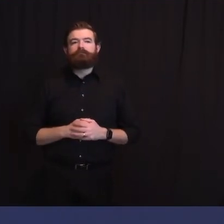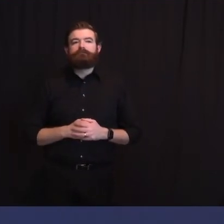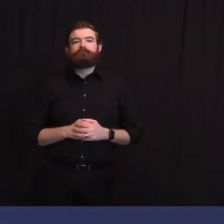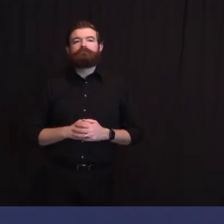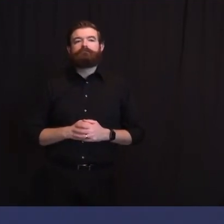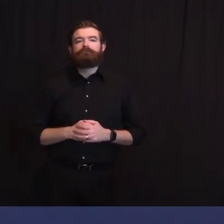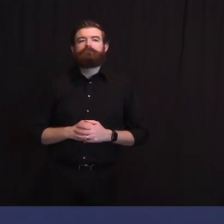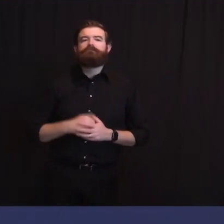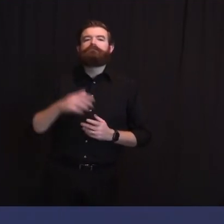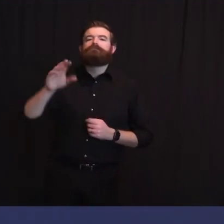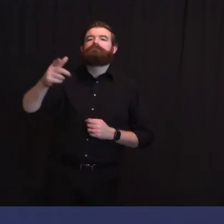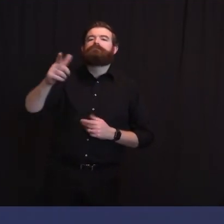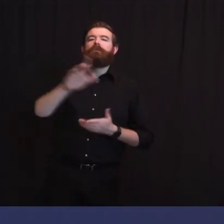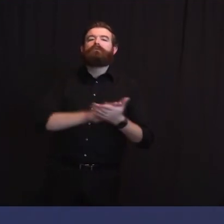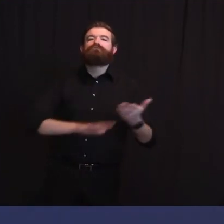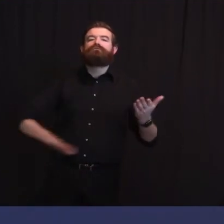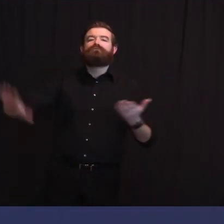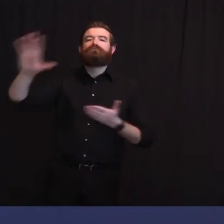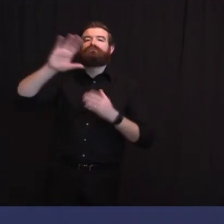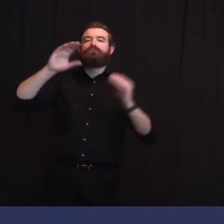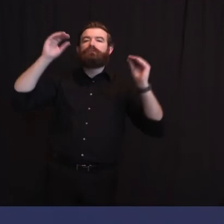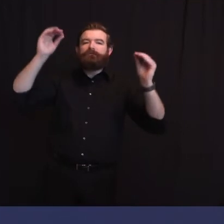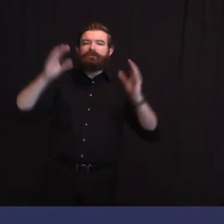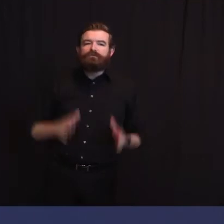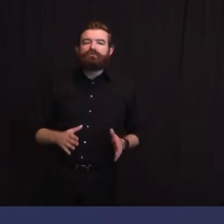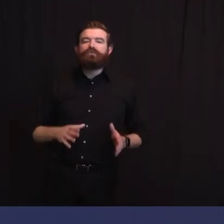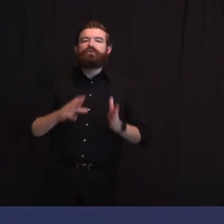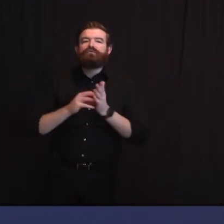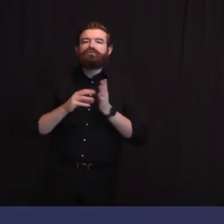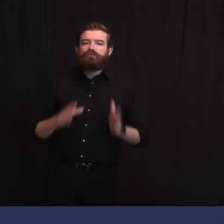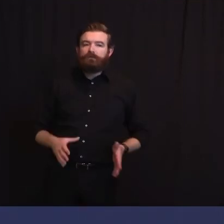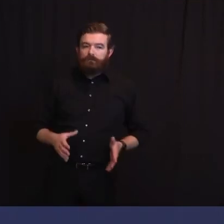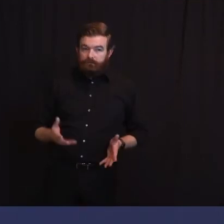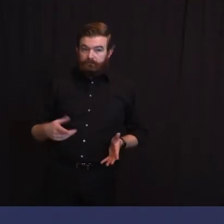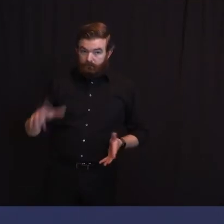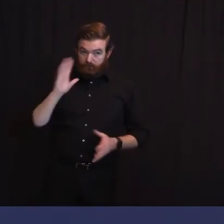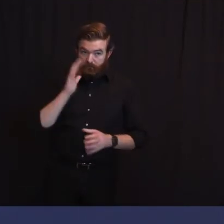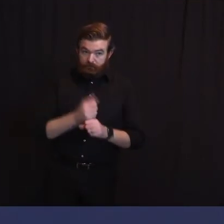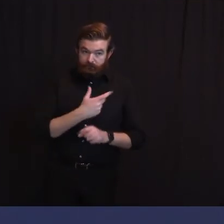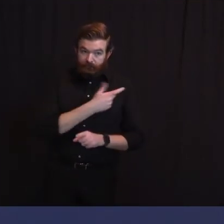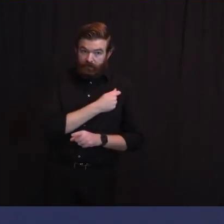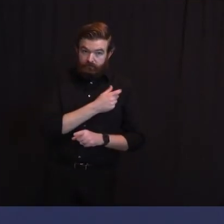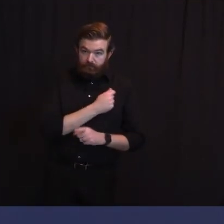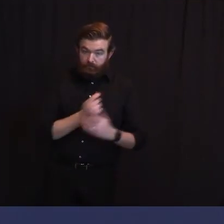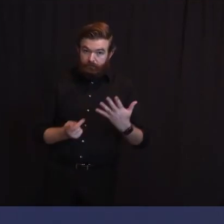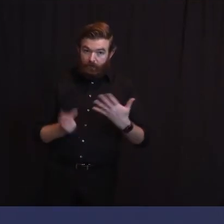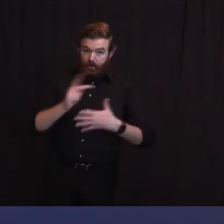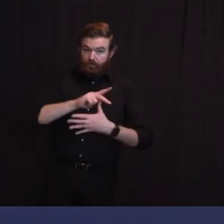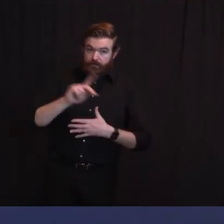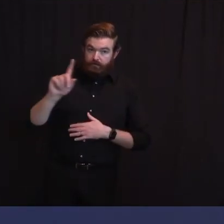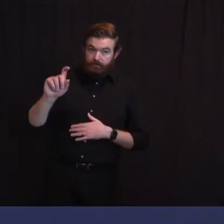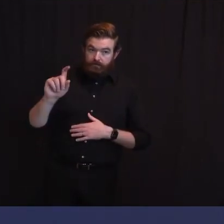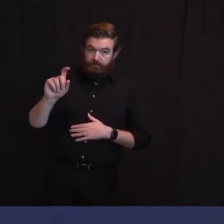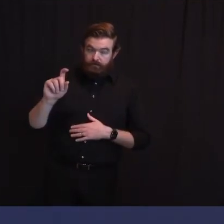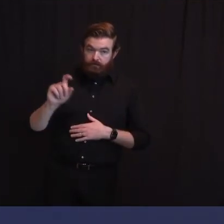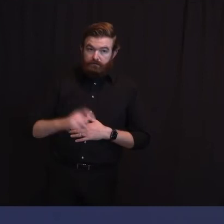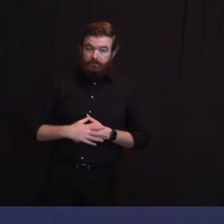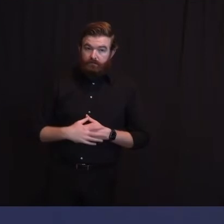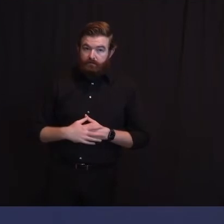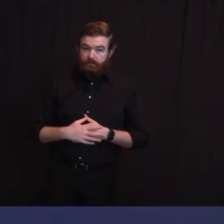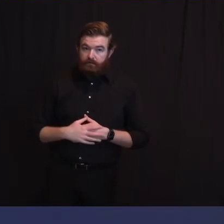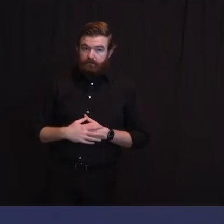the vaccine priority schedule? And what was your last one? The other one, I believe, was we've seen debate in other states about using second doses